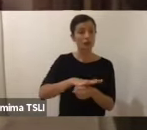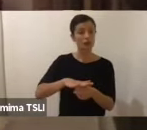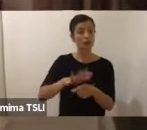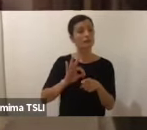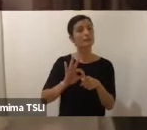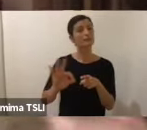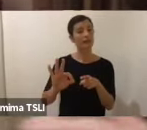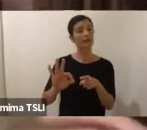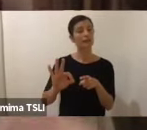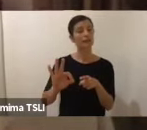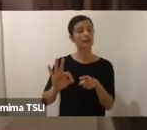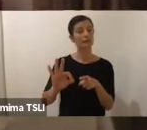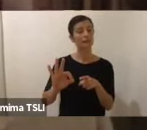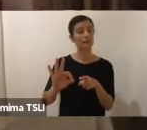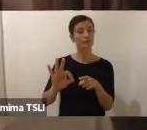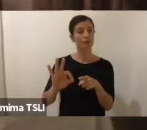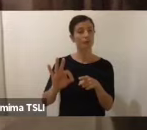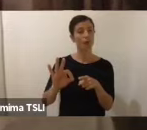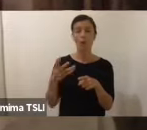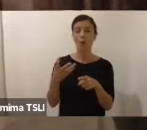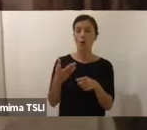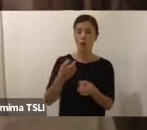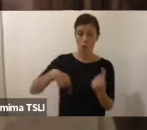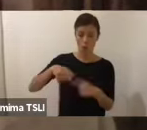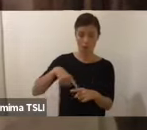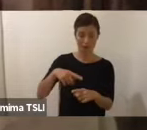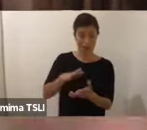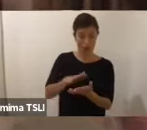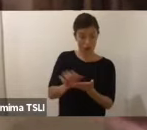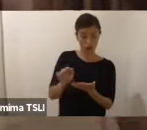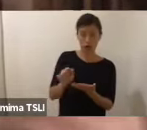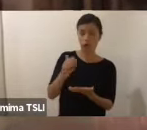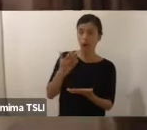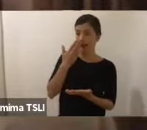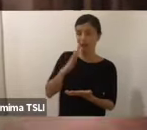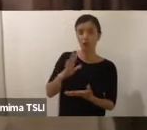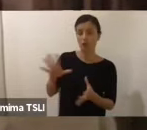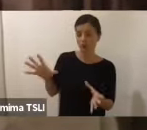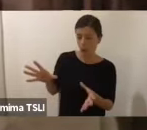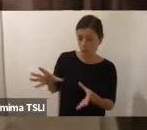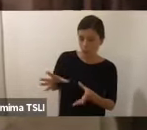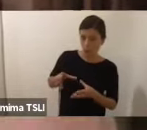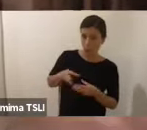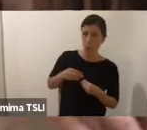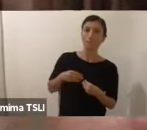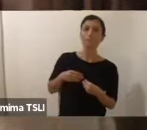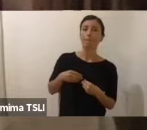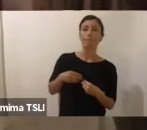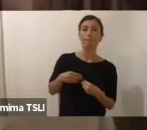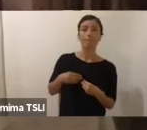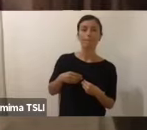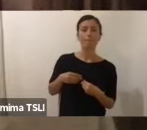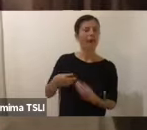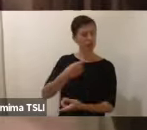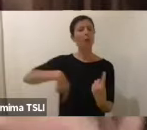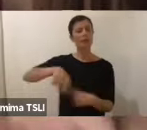the the uh the cultural attitudes of the situation that we're born into everybody everybody and uh uh one